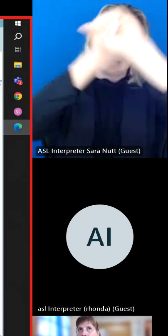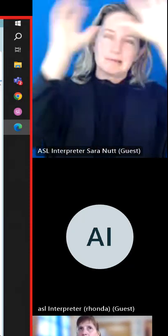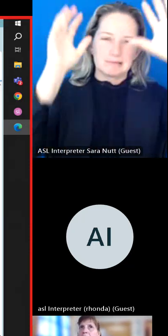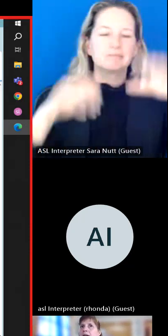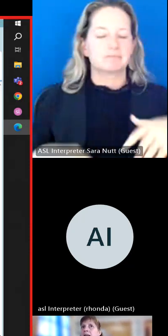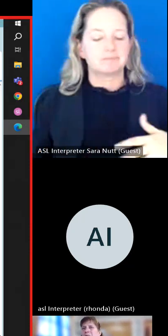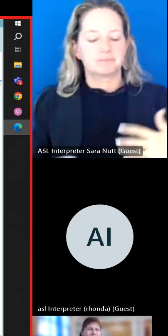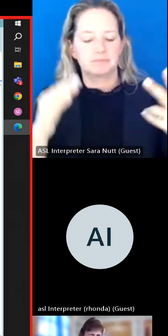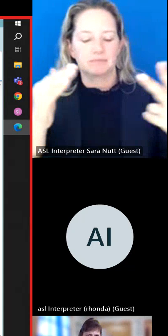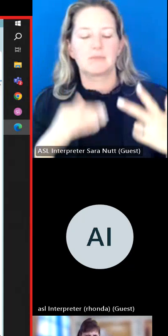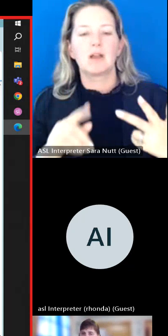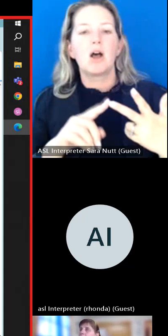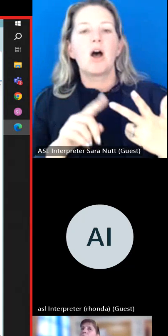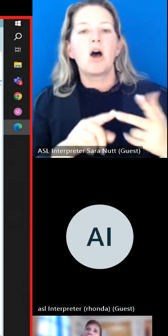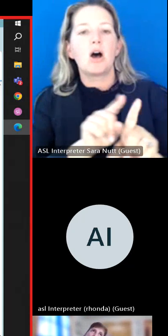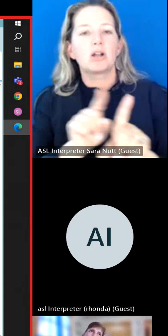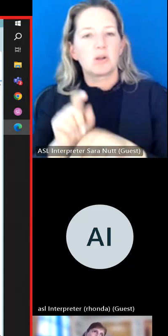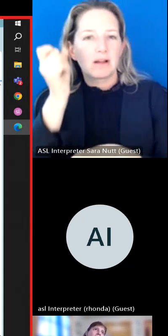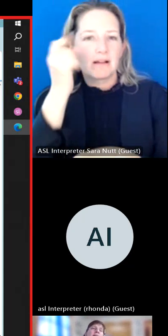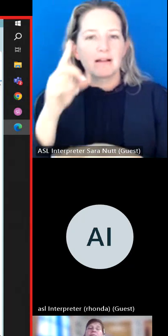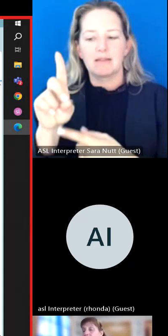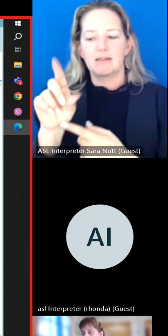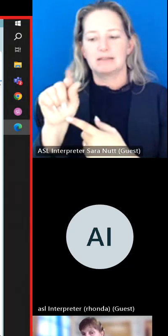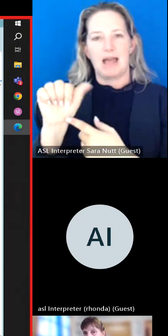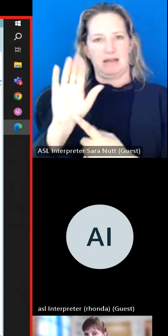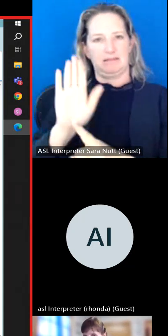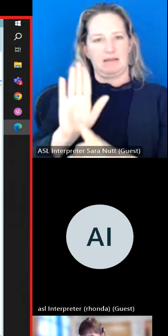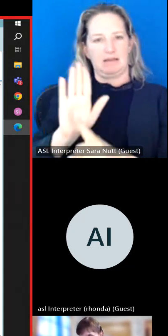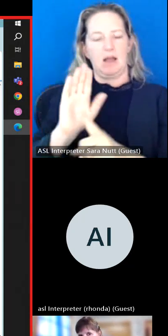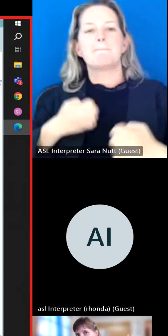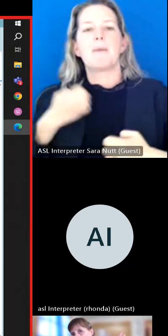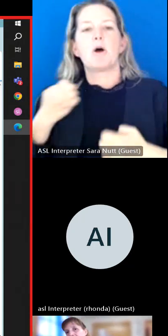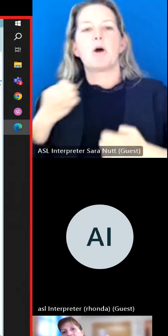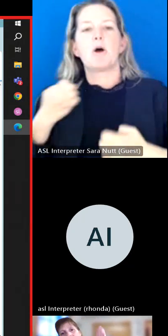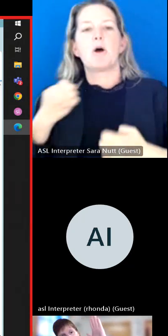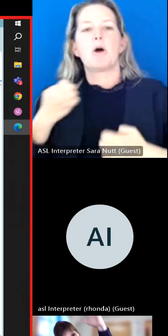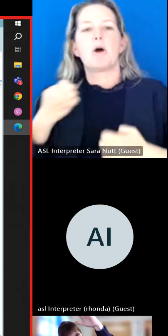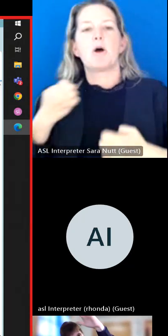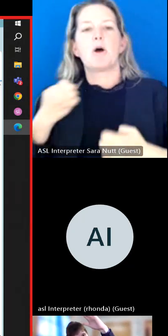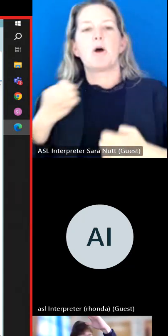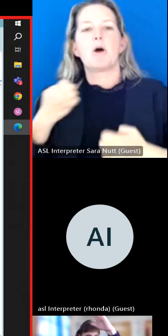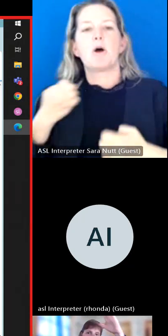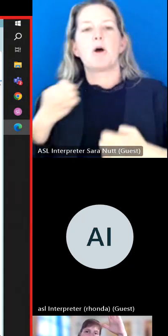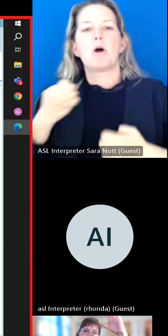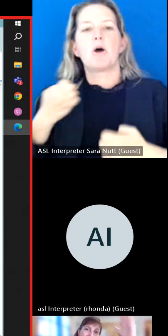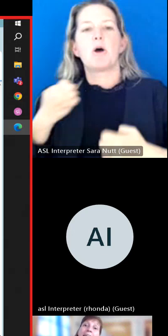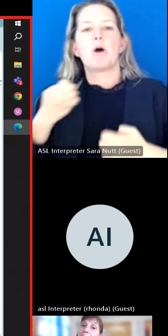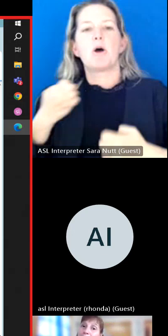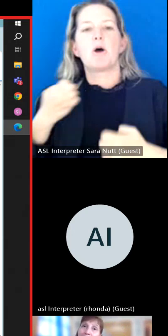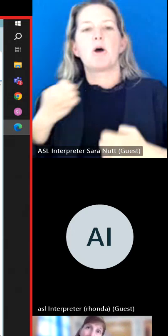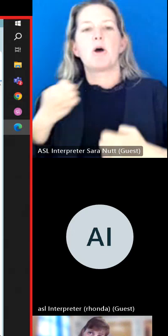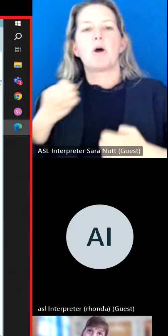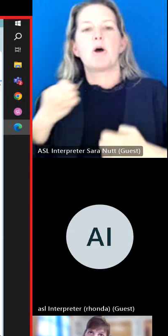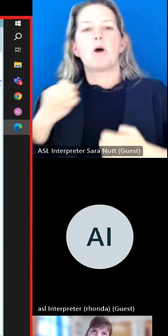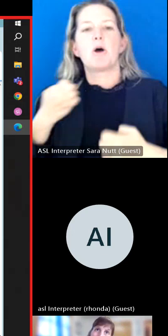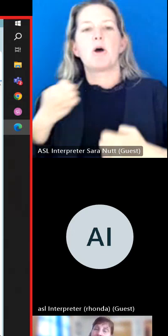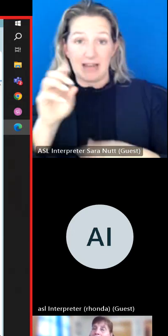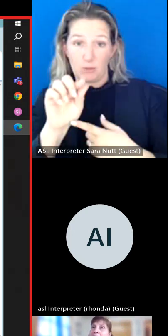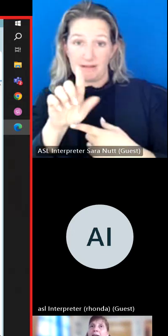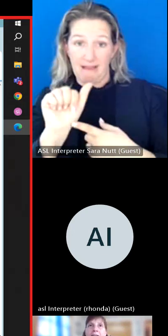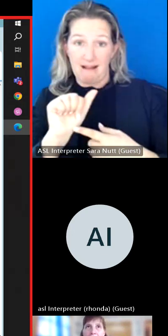arc. What does that mean? Well, if you're in business and your data is going up, that's a happy thing,